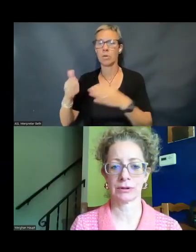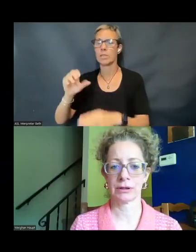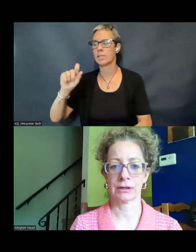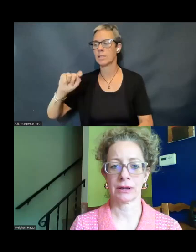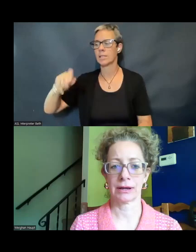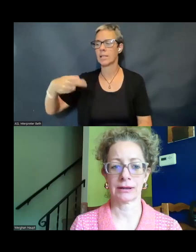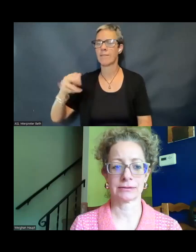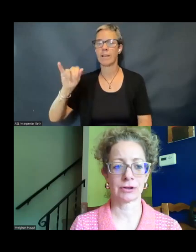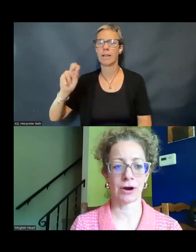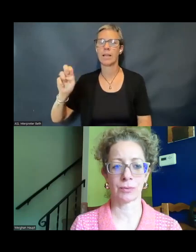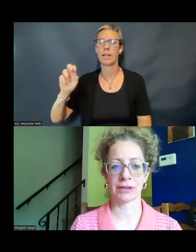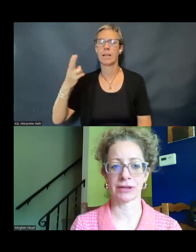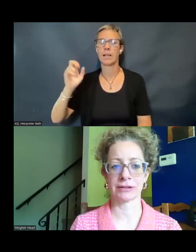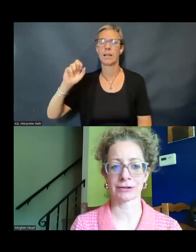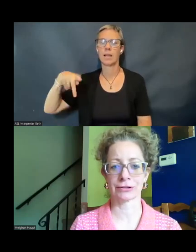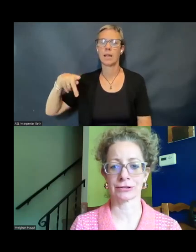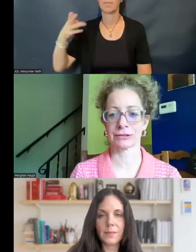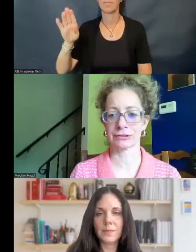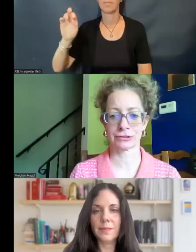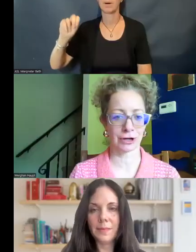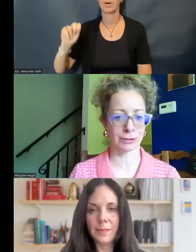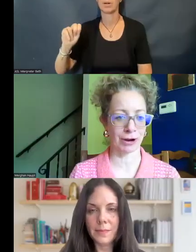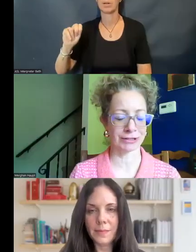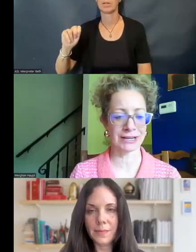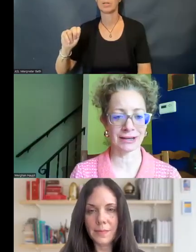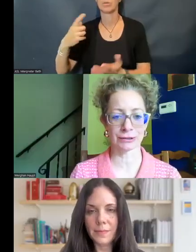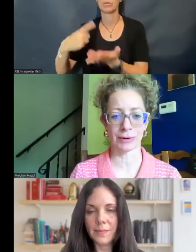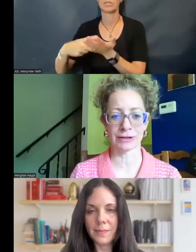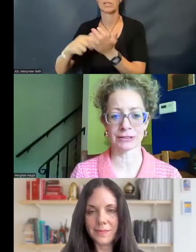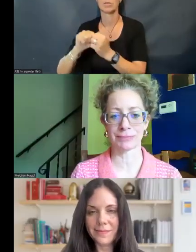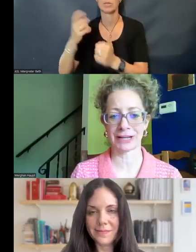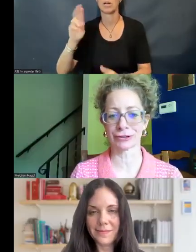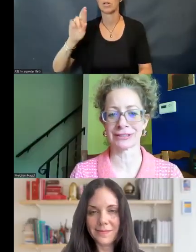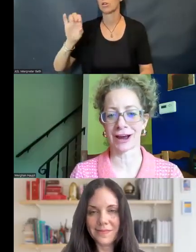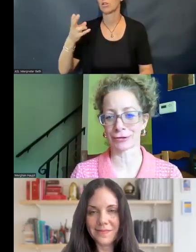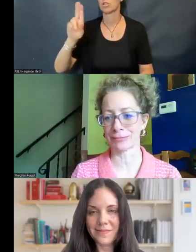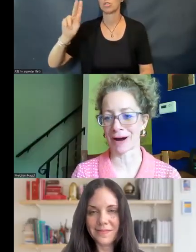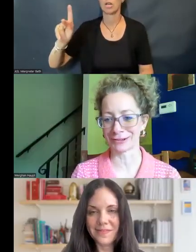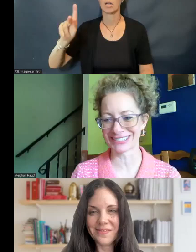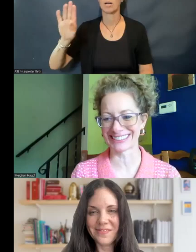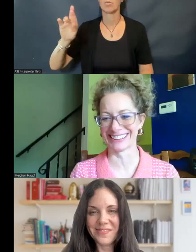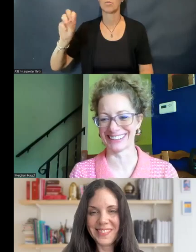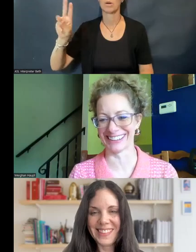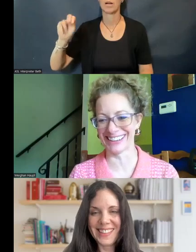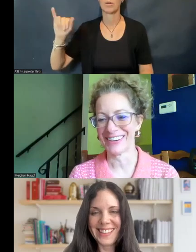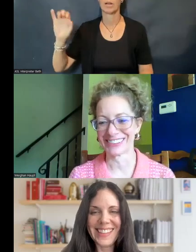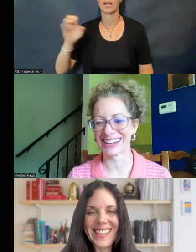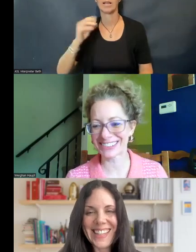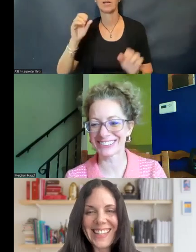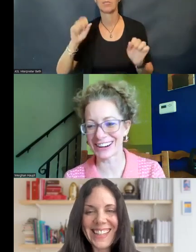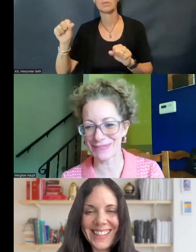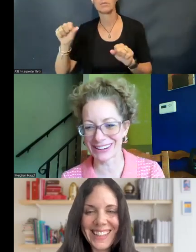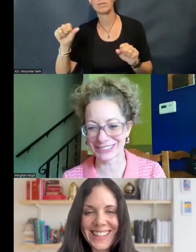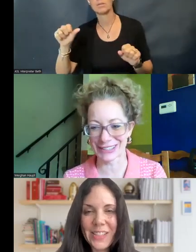to talk with Dr. Chuck Browning, as well as potentially Dr. Pinels. We're